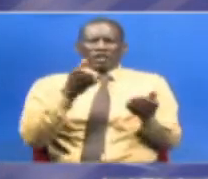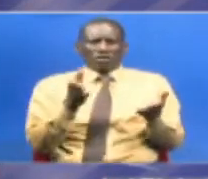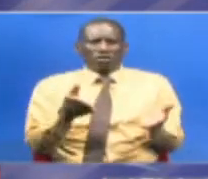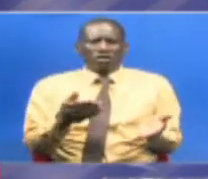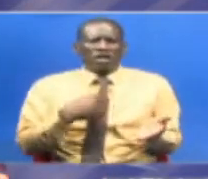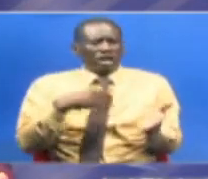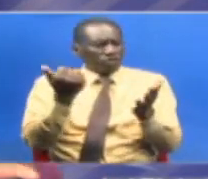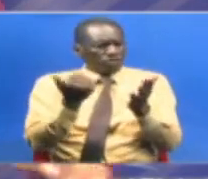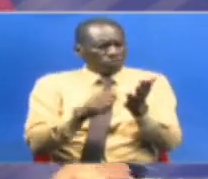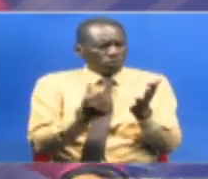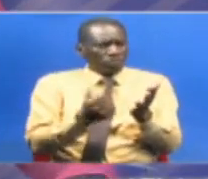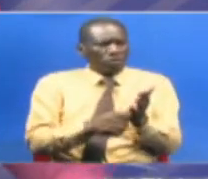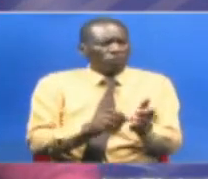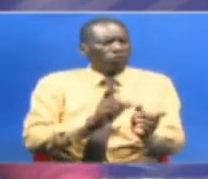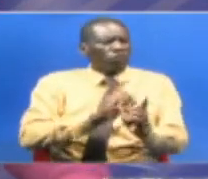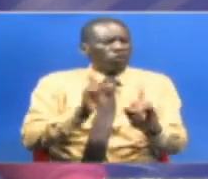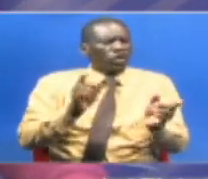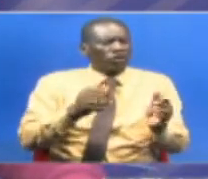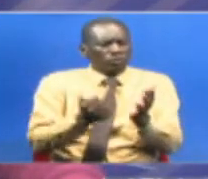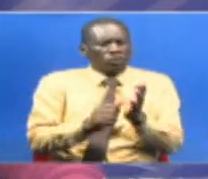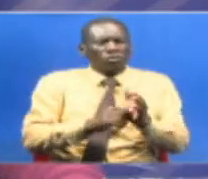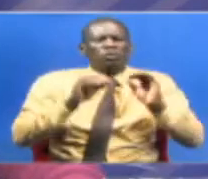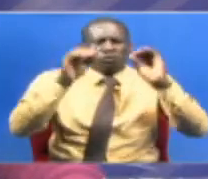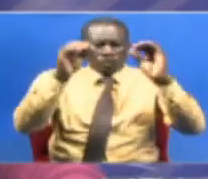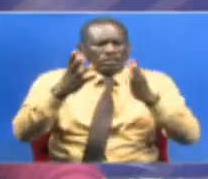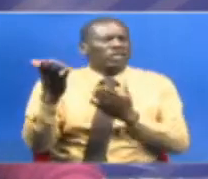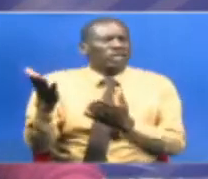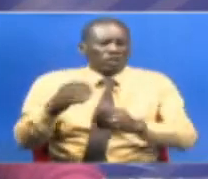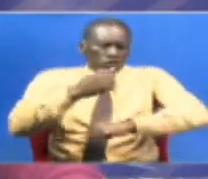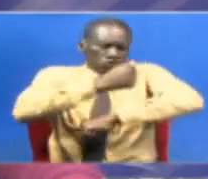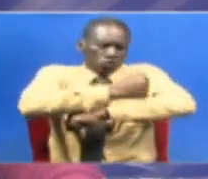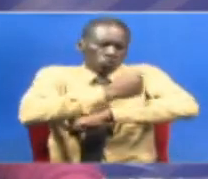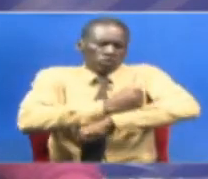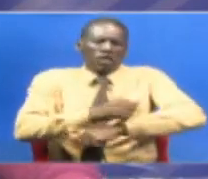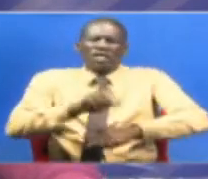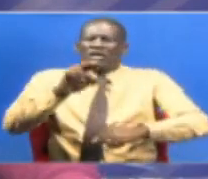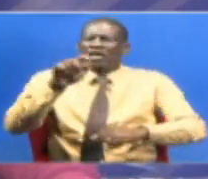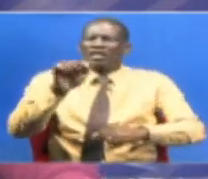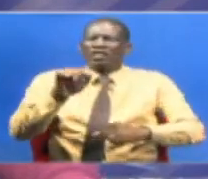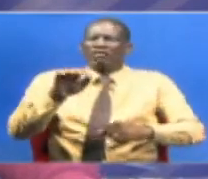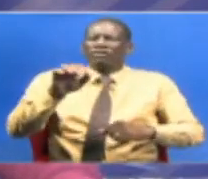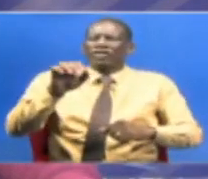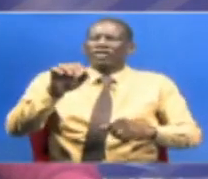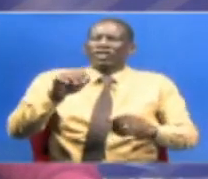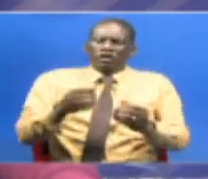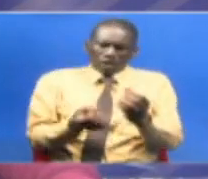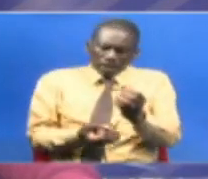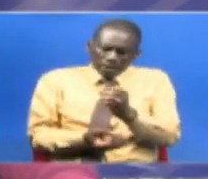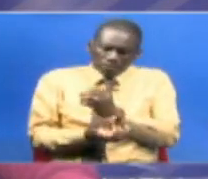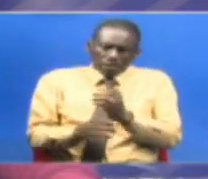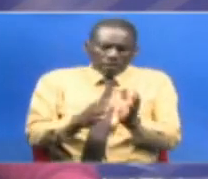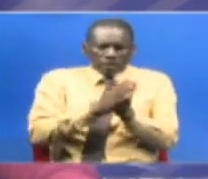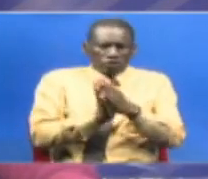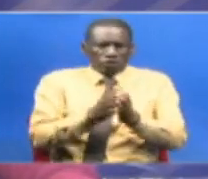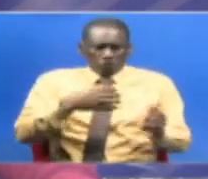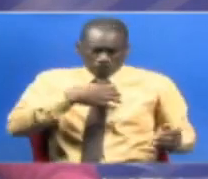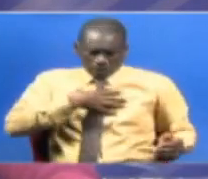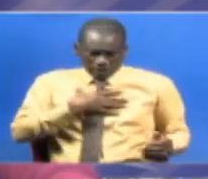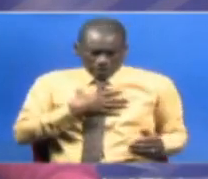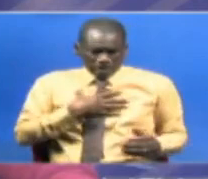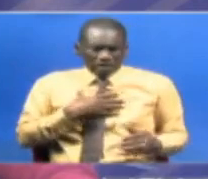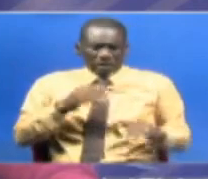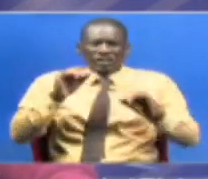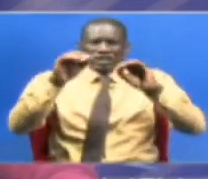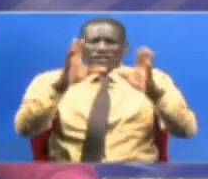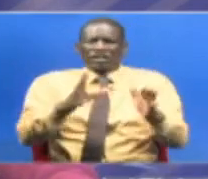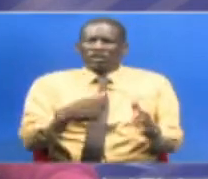with a persistent shortage of teachers. NTV's Nurdin Elmoge uncovers the story of a retired educationist